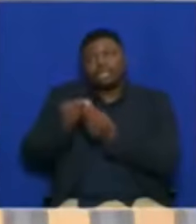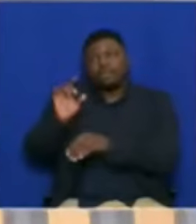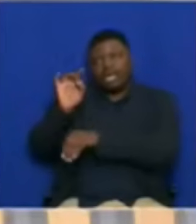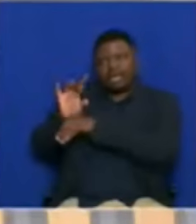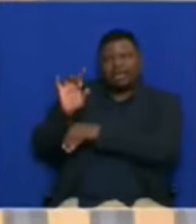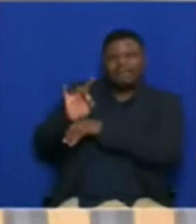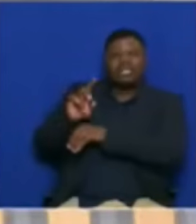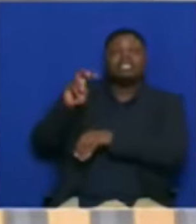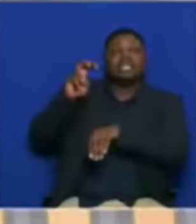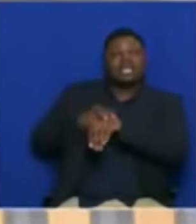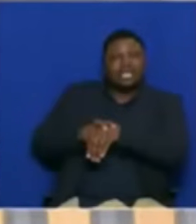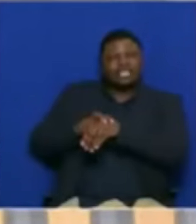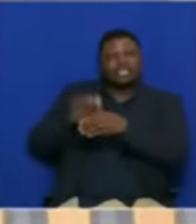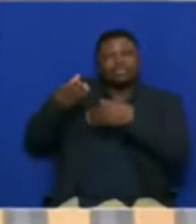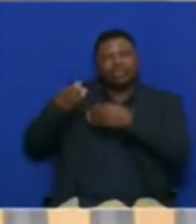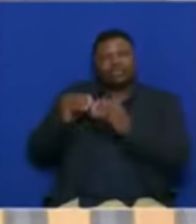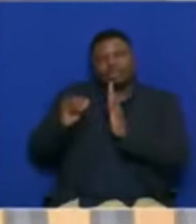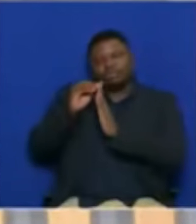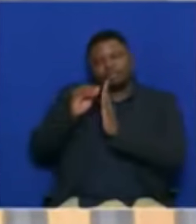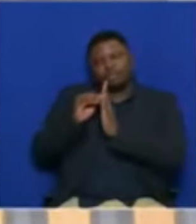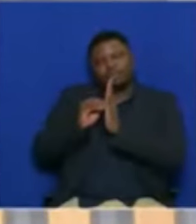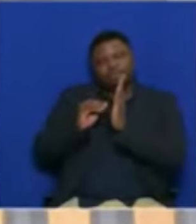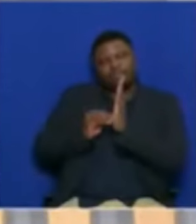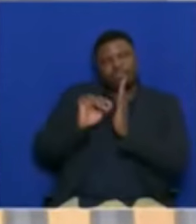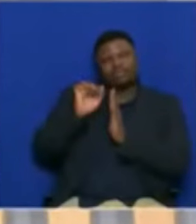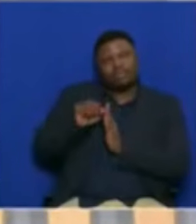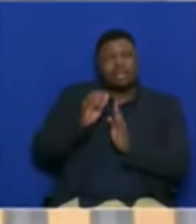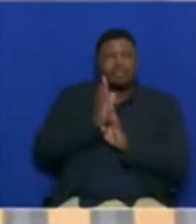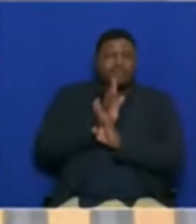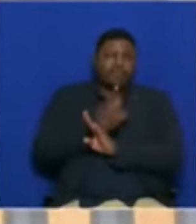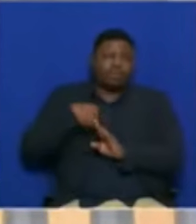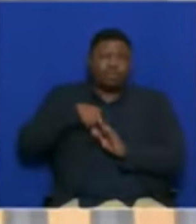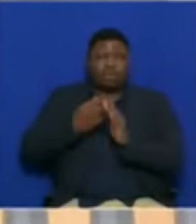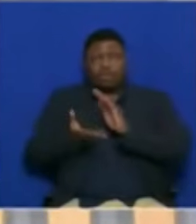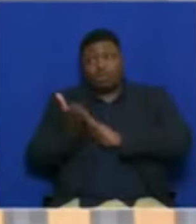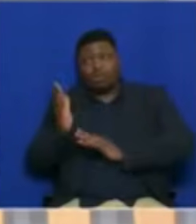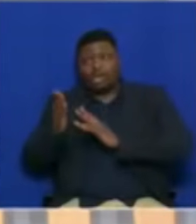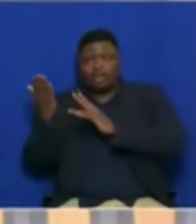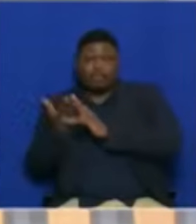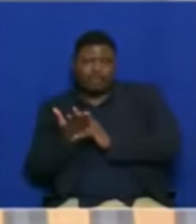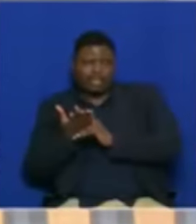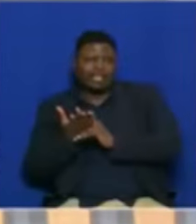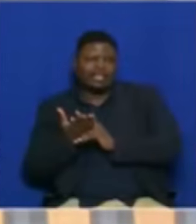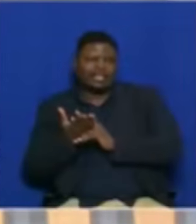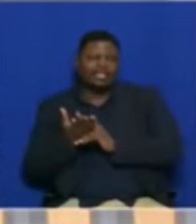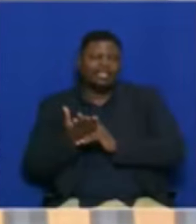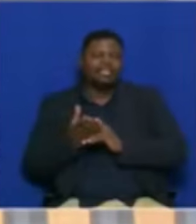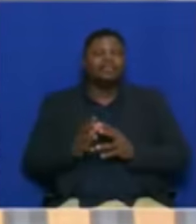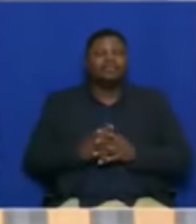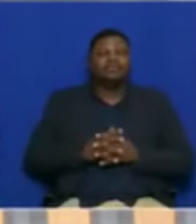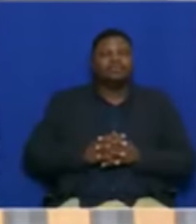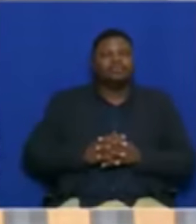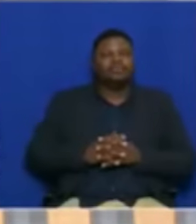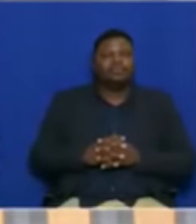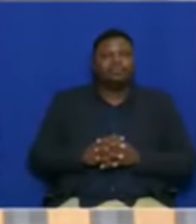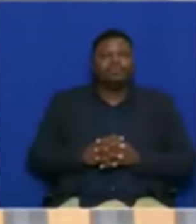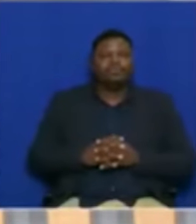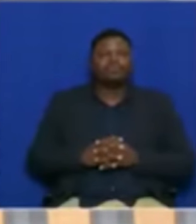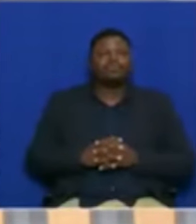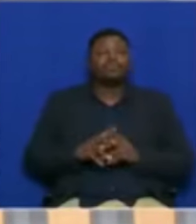take the break, and it's really just to clarify, because I thought from yesterday's evidence